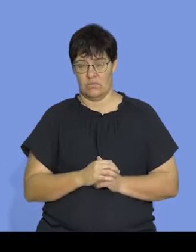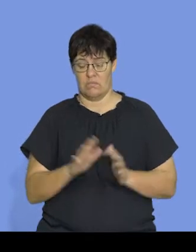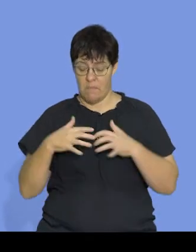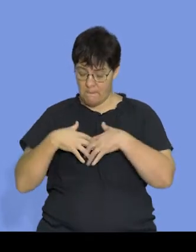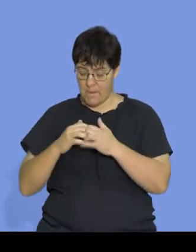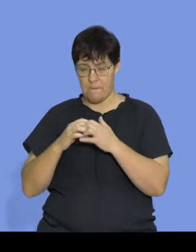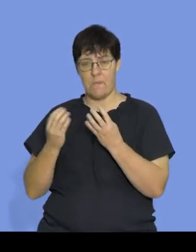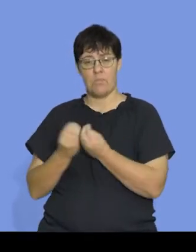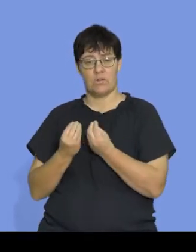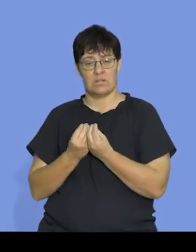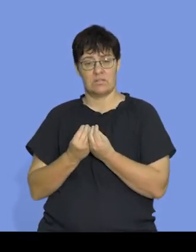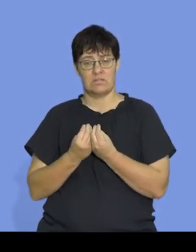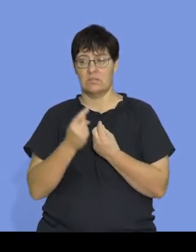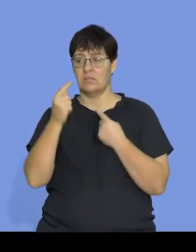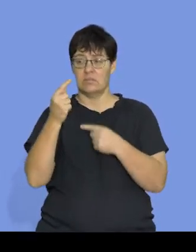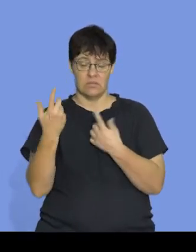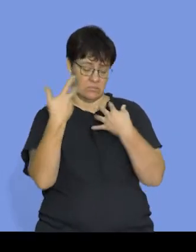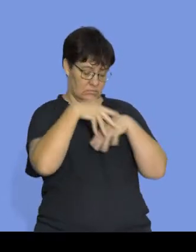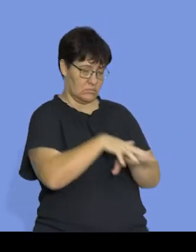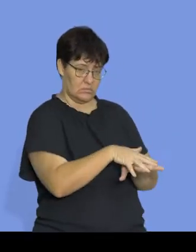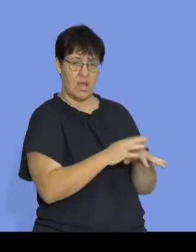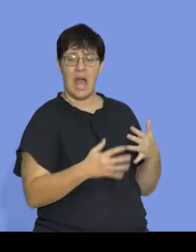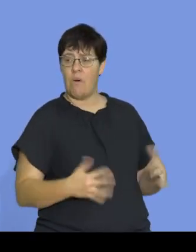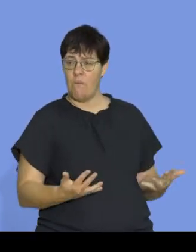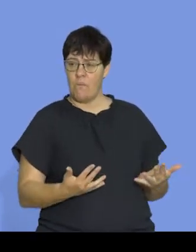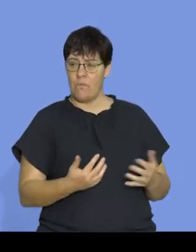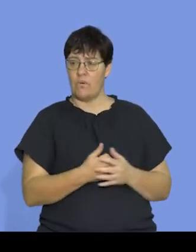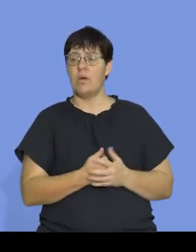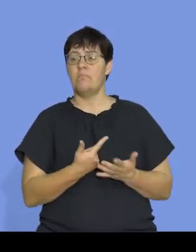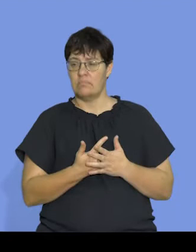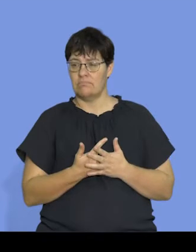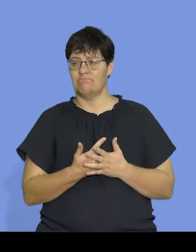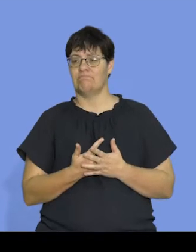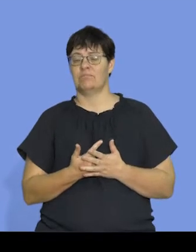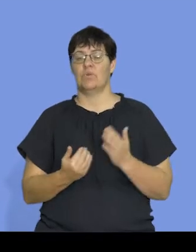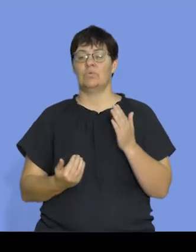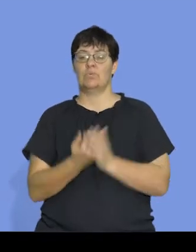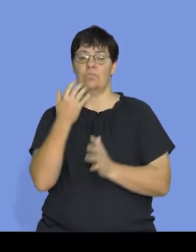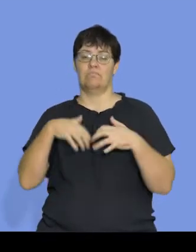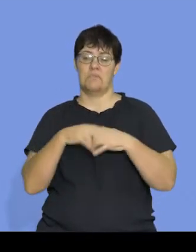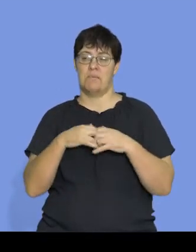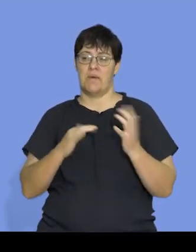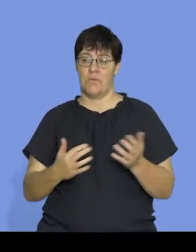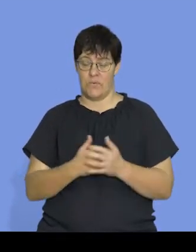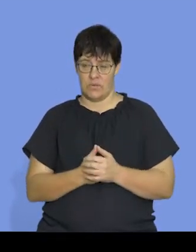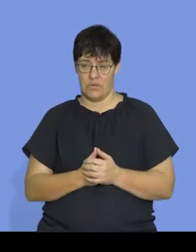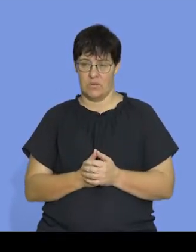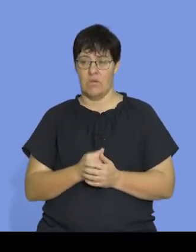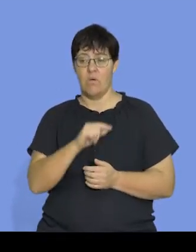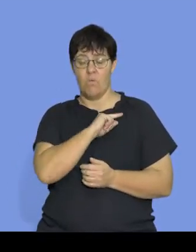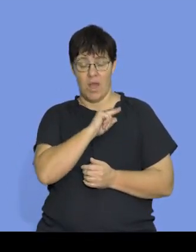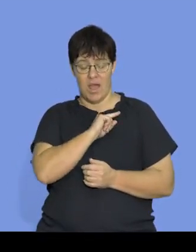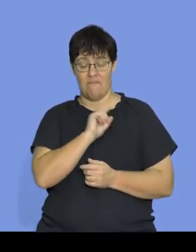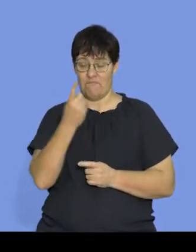products or new substances, we need to form new bonds, but new bonds can be formed only when existing bonds are